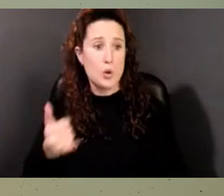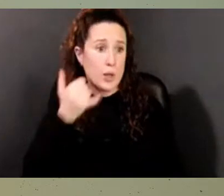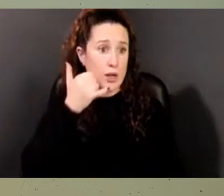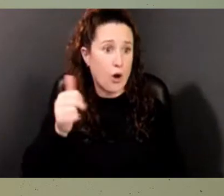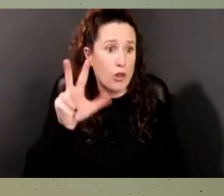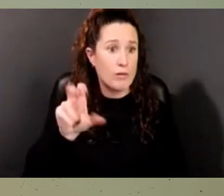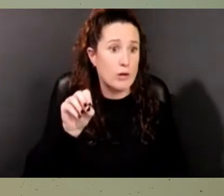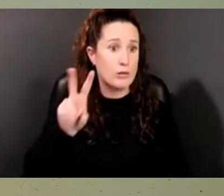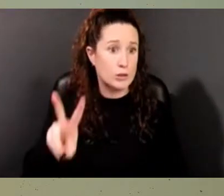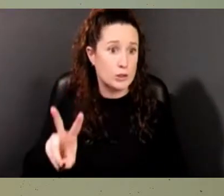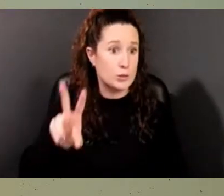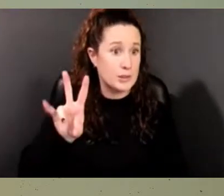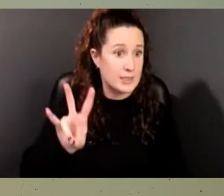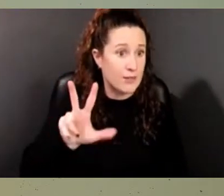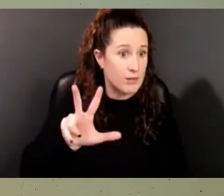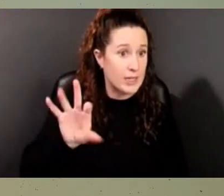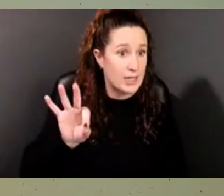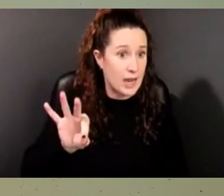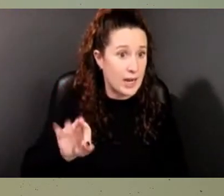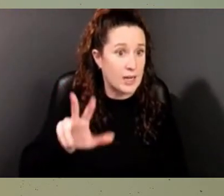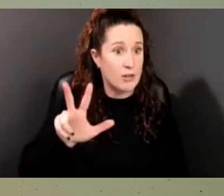302-739-3277. Thank you very much.